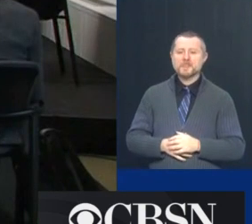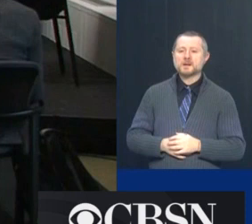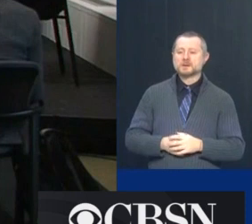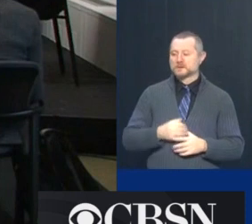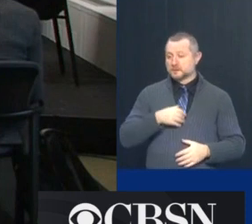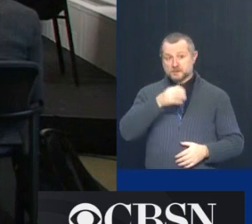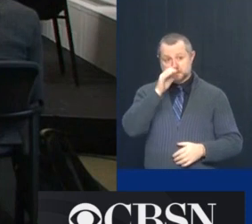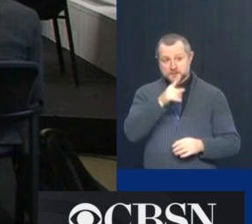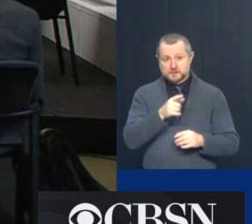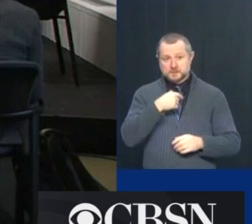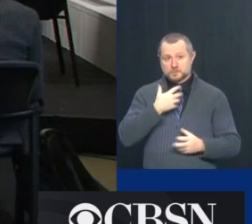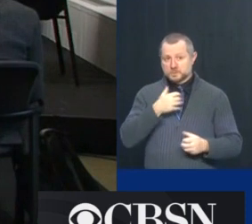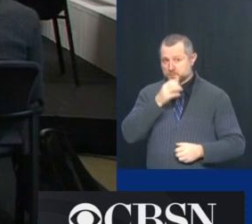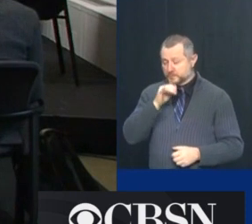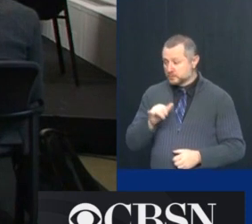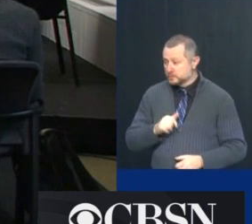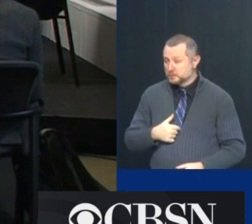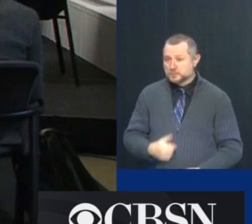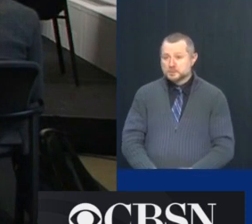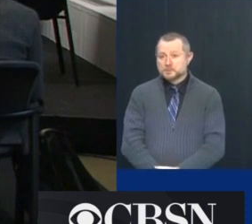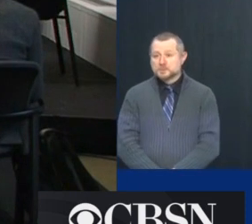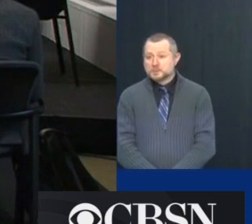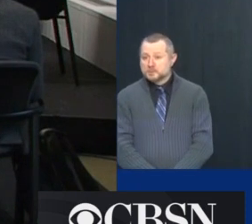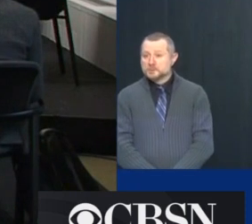So I actually have. Oh, I'm sorry.